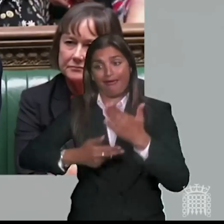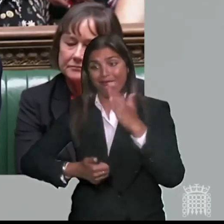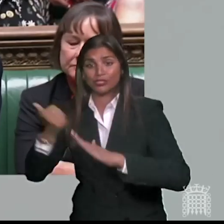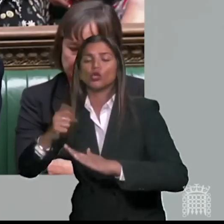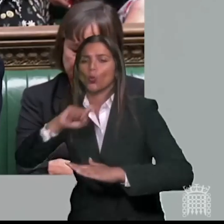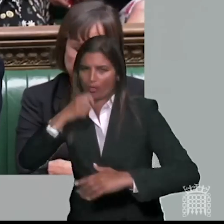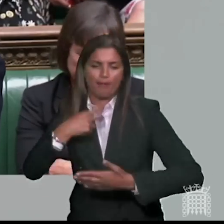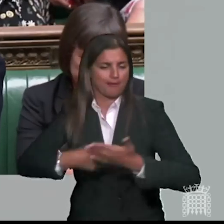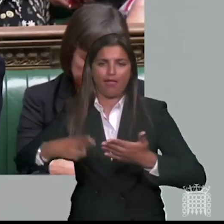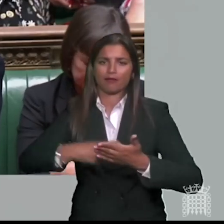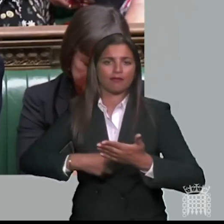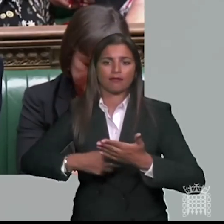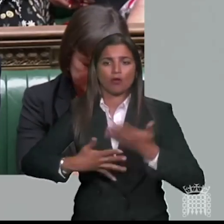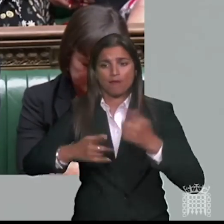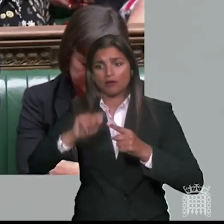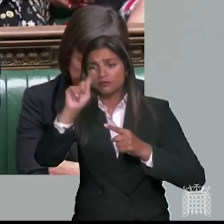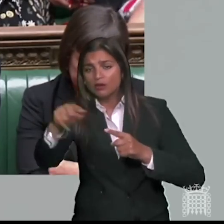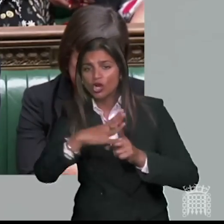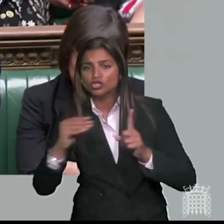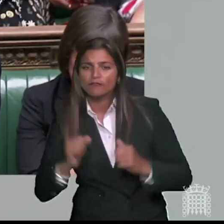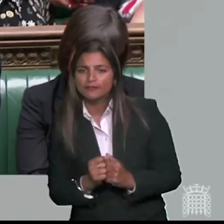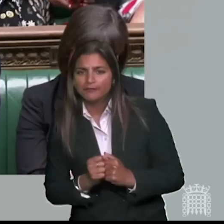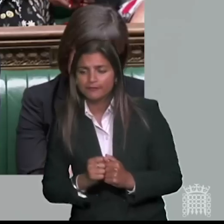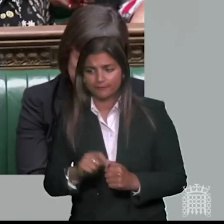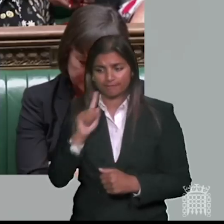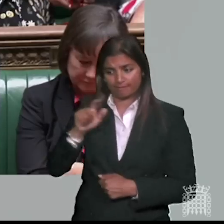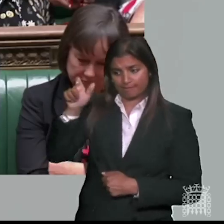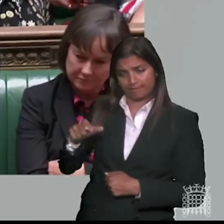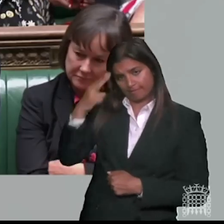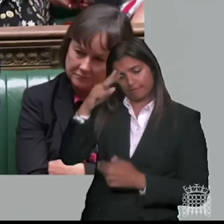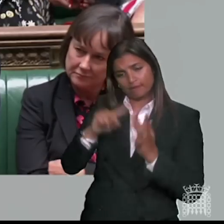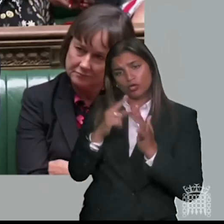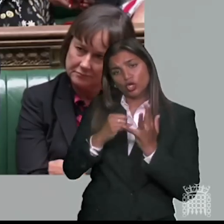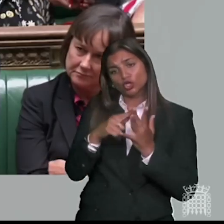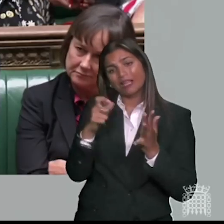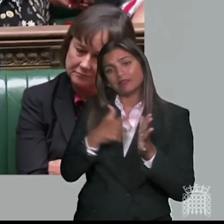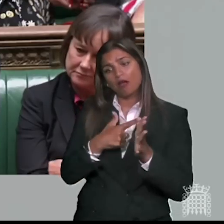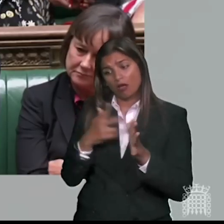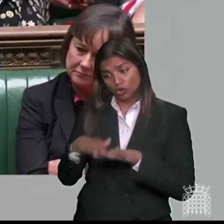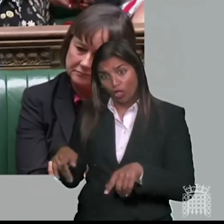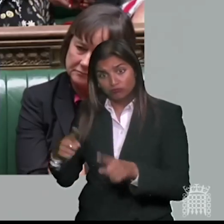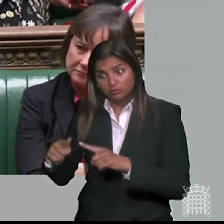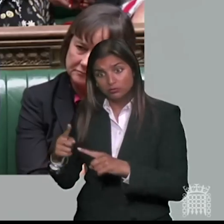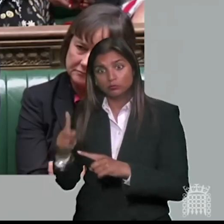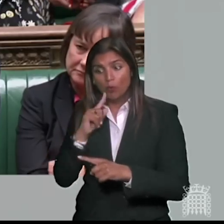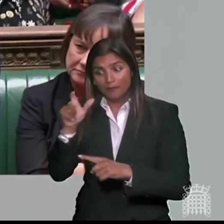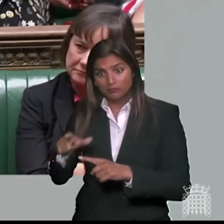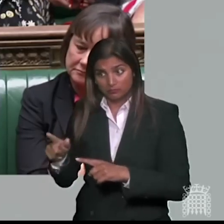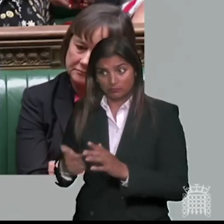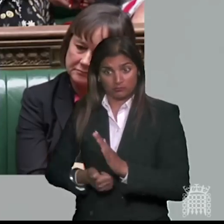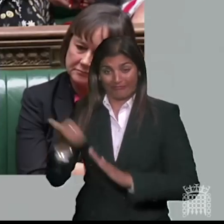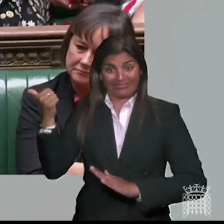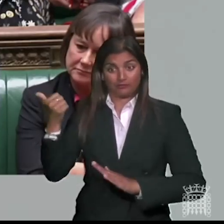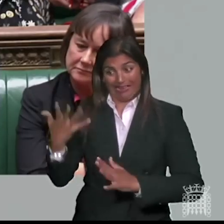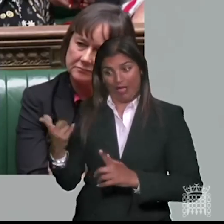party opposite. And Jessica and her 4 children from Plymouth were evicted from their home in April. They're temporarily living with